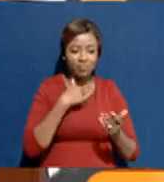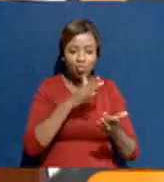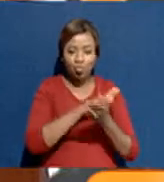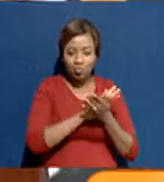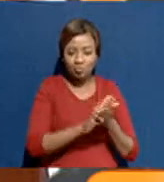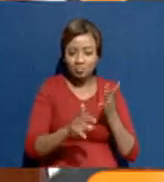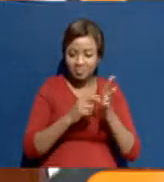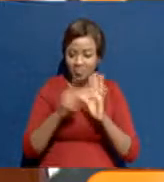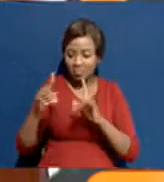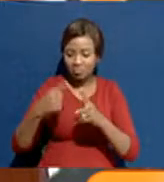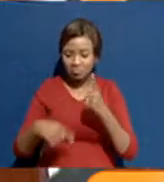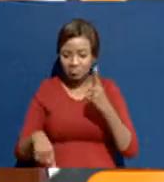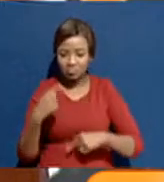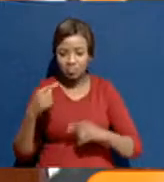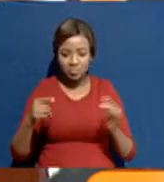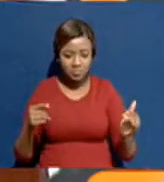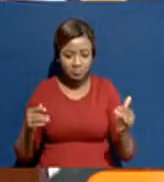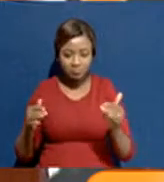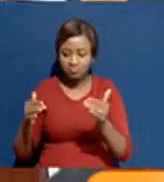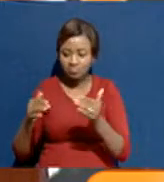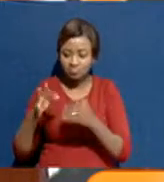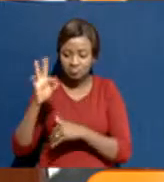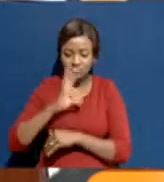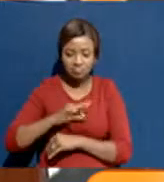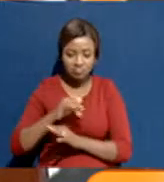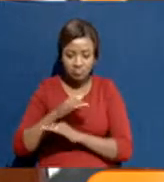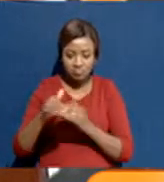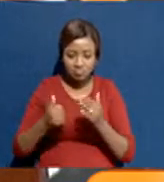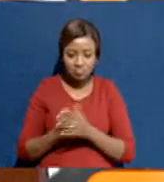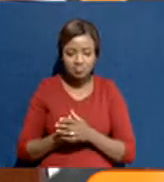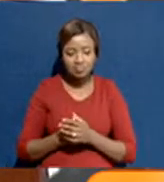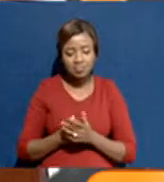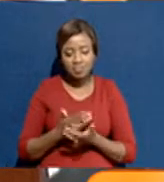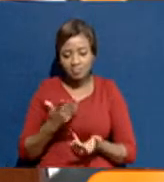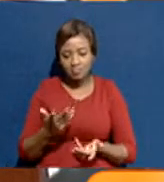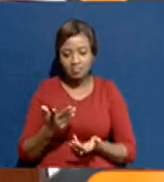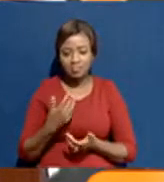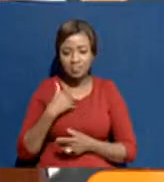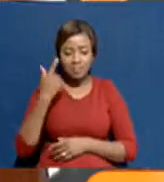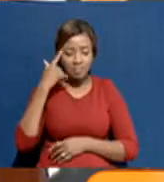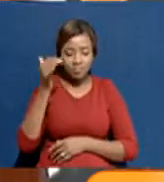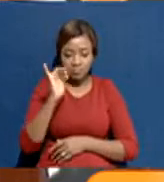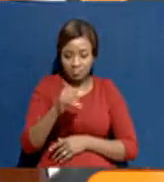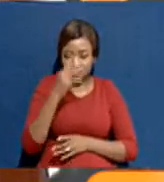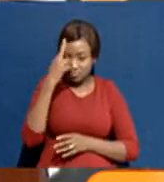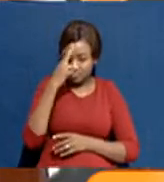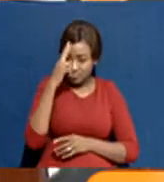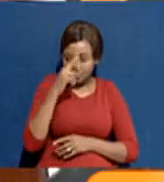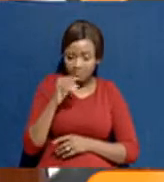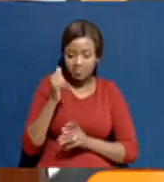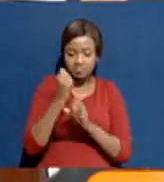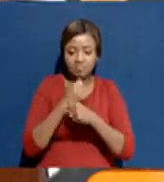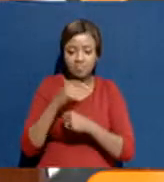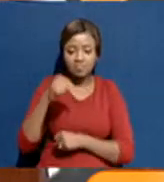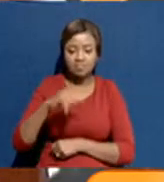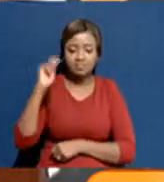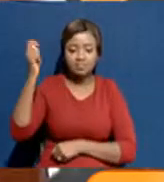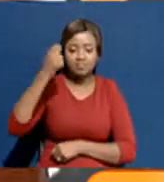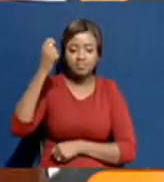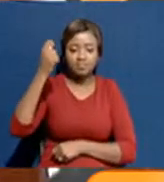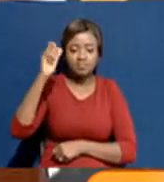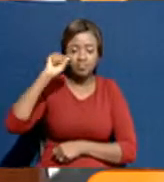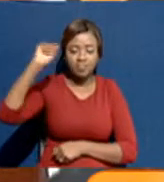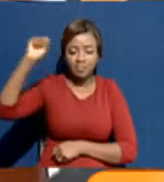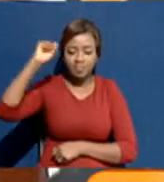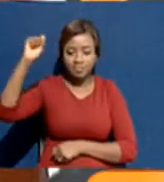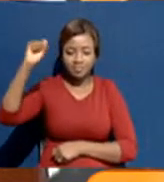takes all, loser takes nothing. I think that's one of the things that makes our politics very vicious, very ugly.